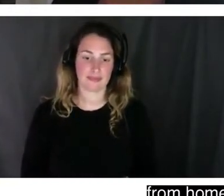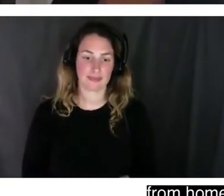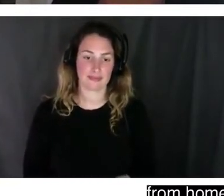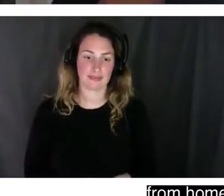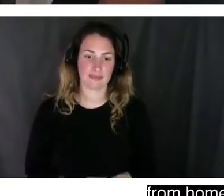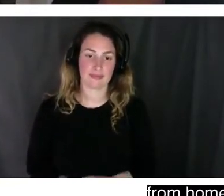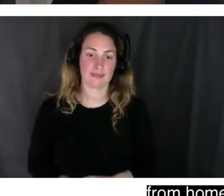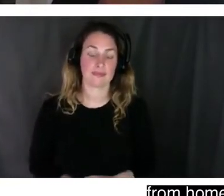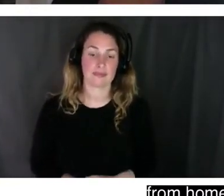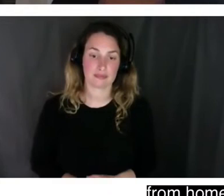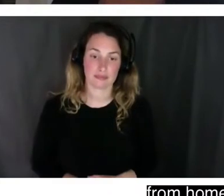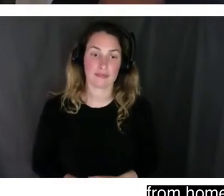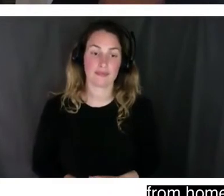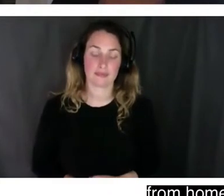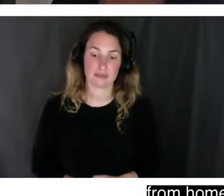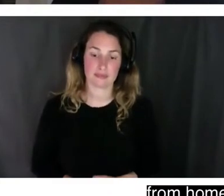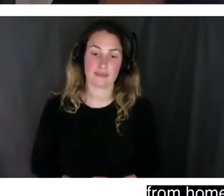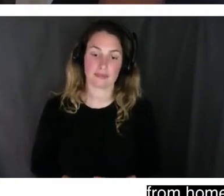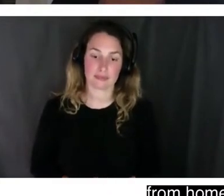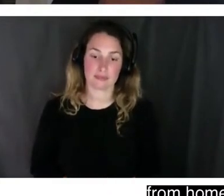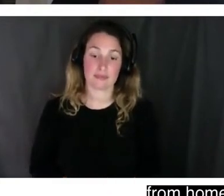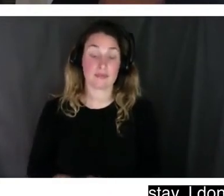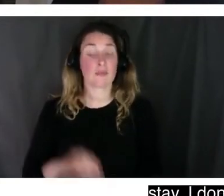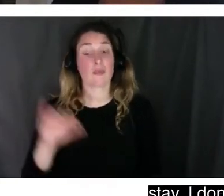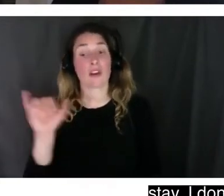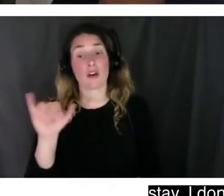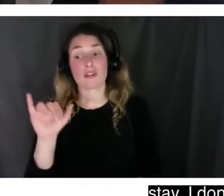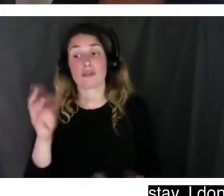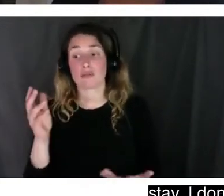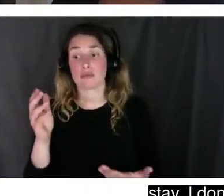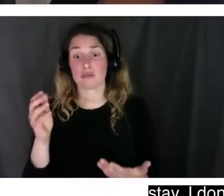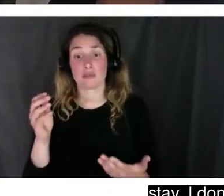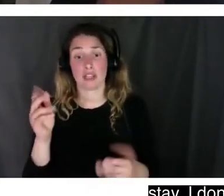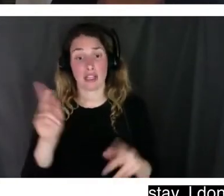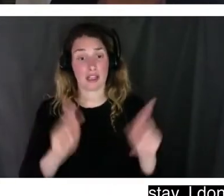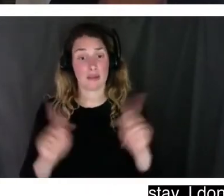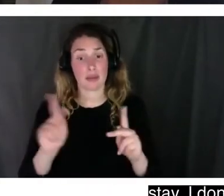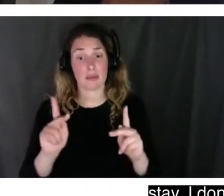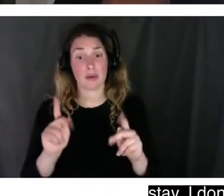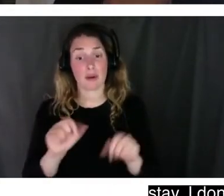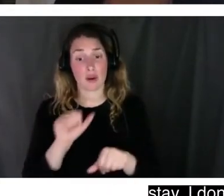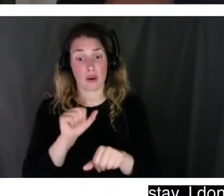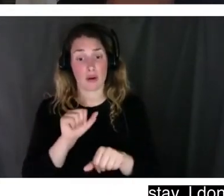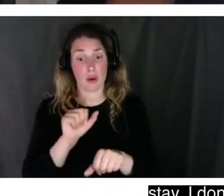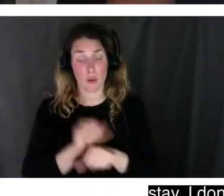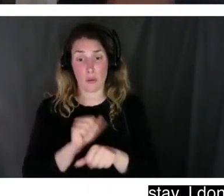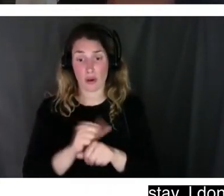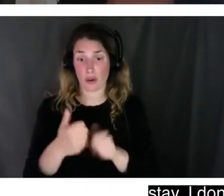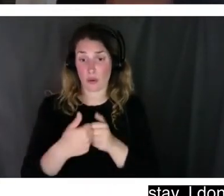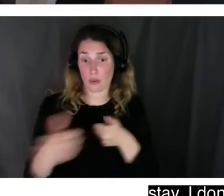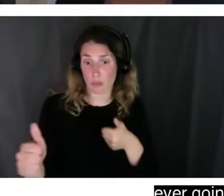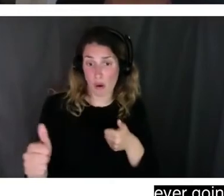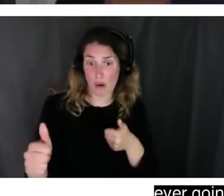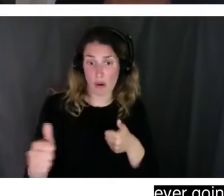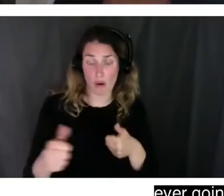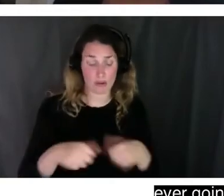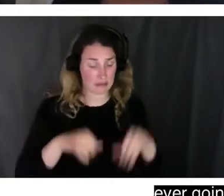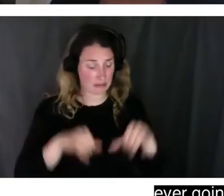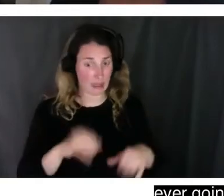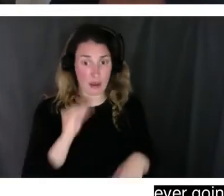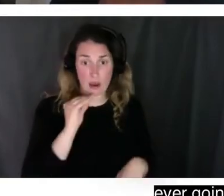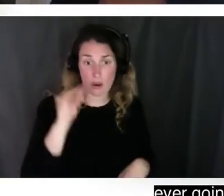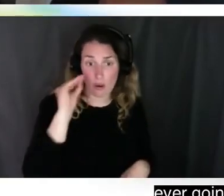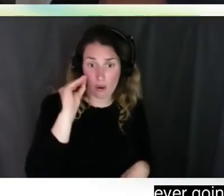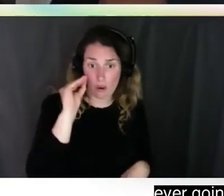working from home, I think, is going to be here to stay. I don't see it being something that's ever going to